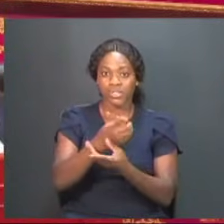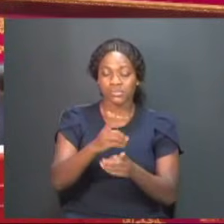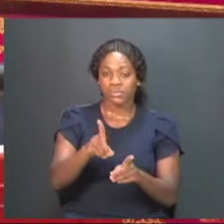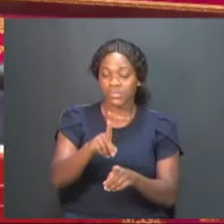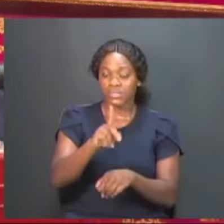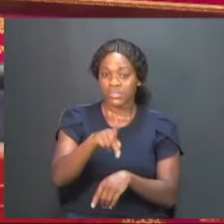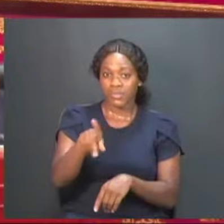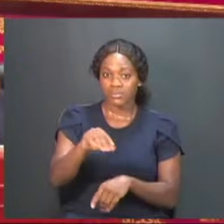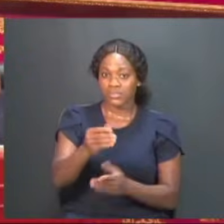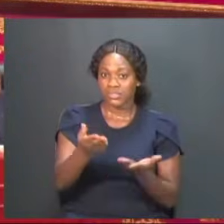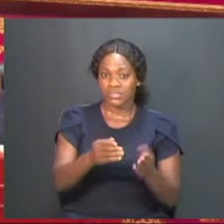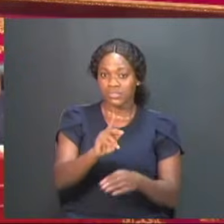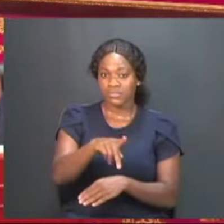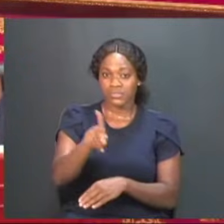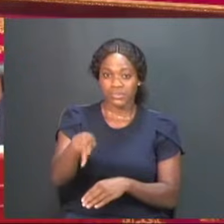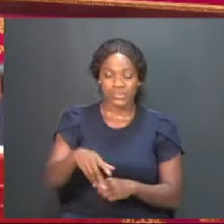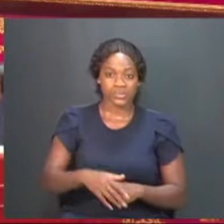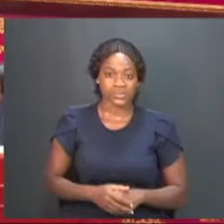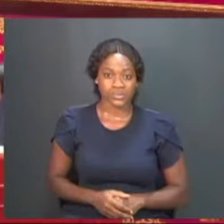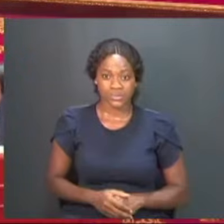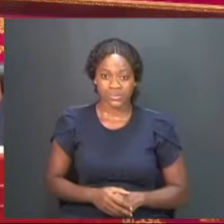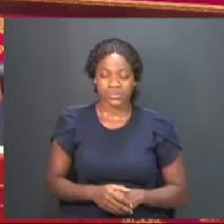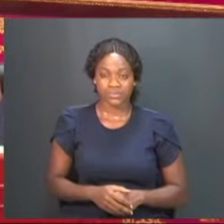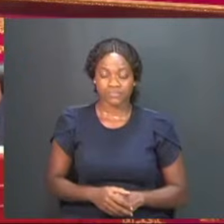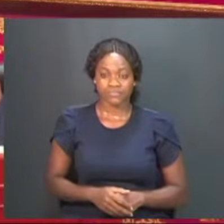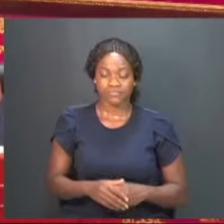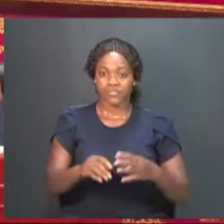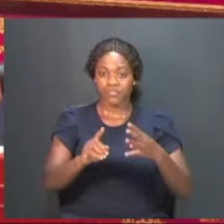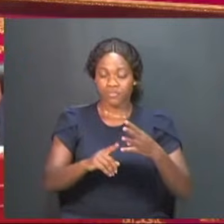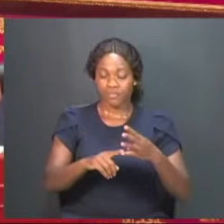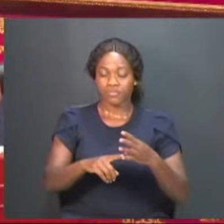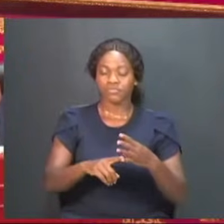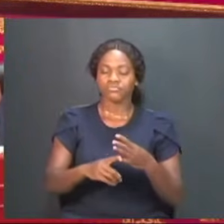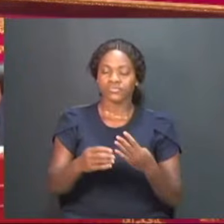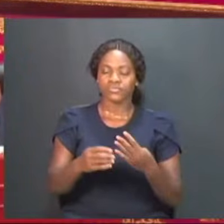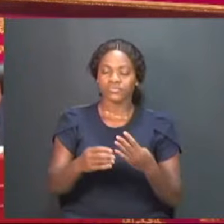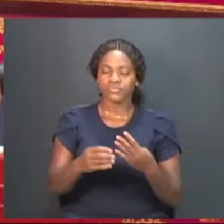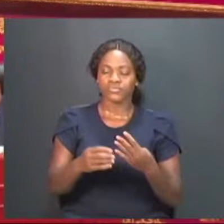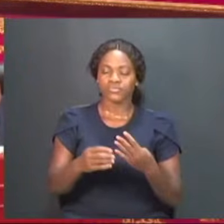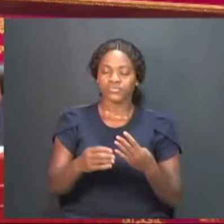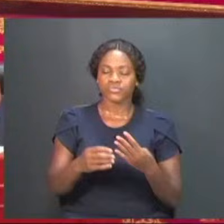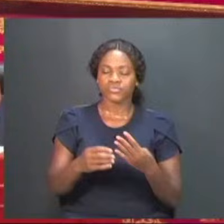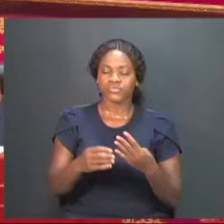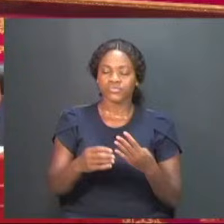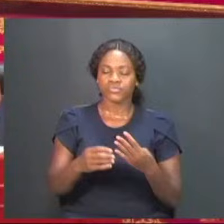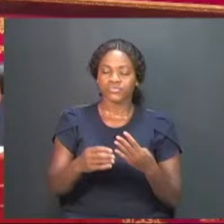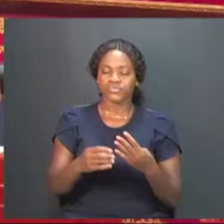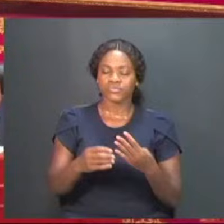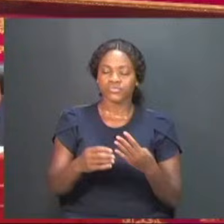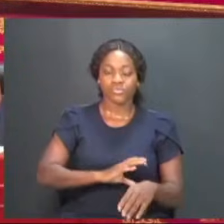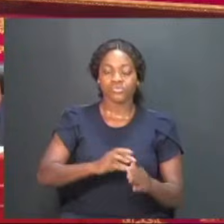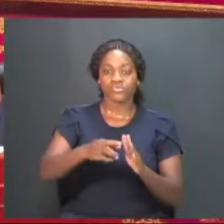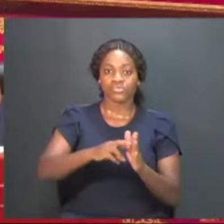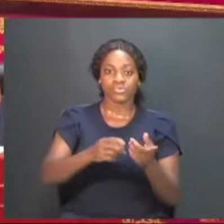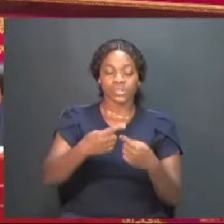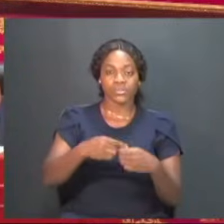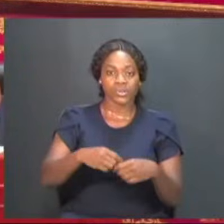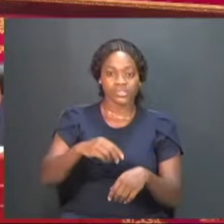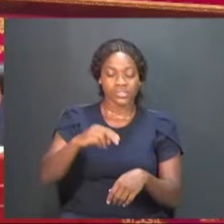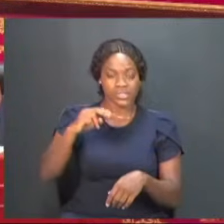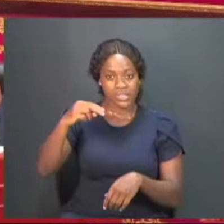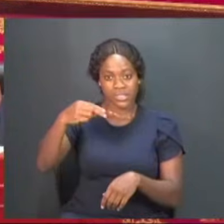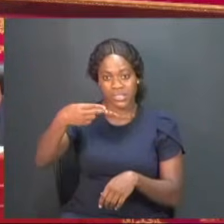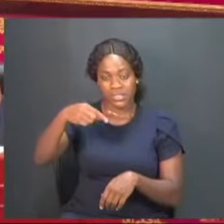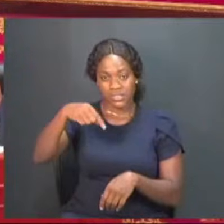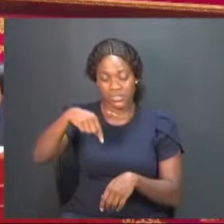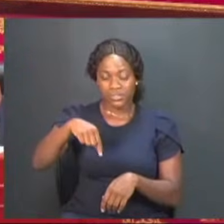service passports. Report of the Committee of Foreign Affairs and Regional Integration on the headquarters agreement between